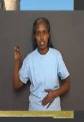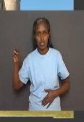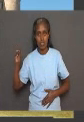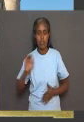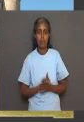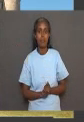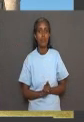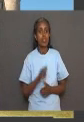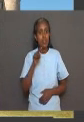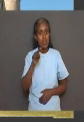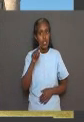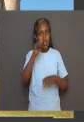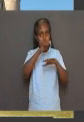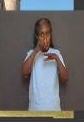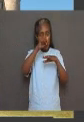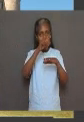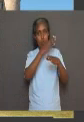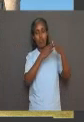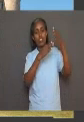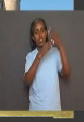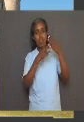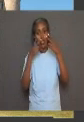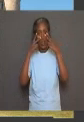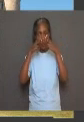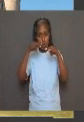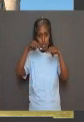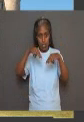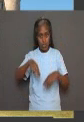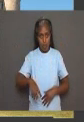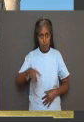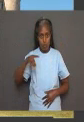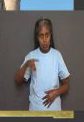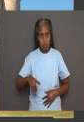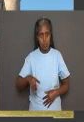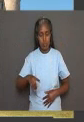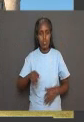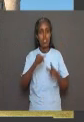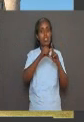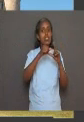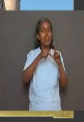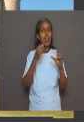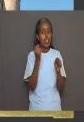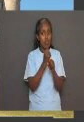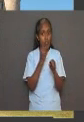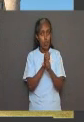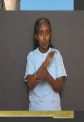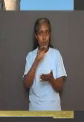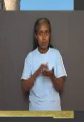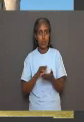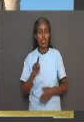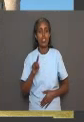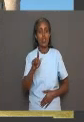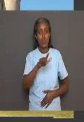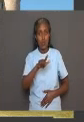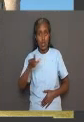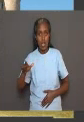If you are at the top of the tower looking down, the angle formed between your line